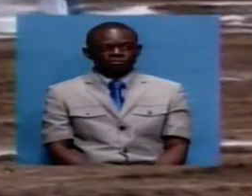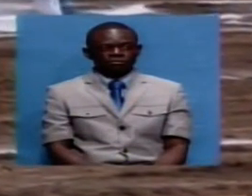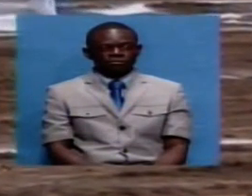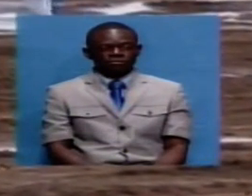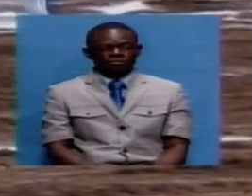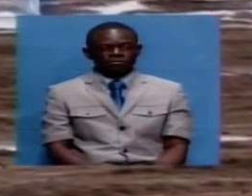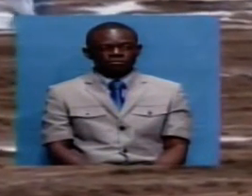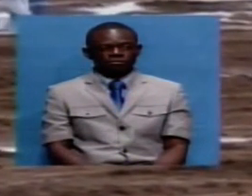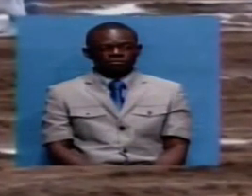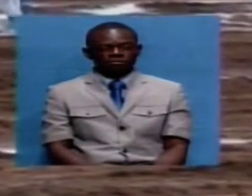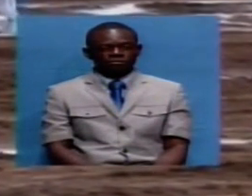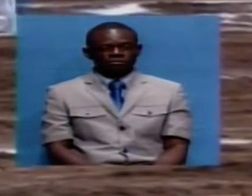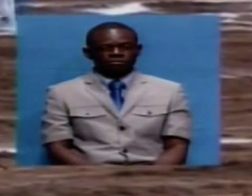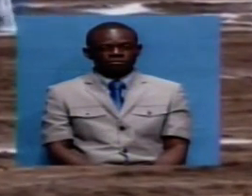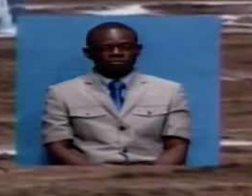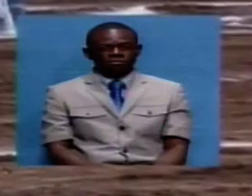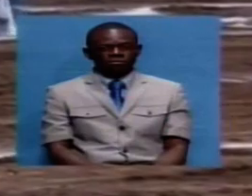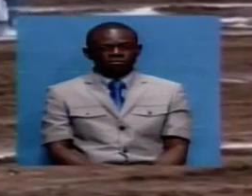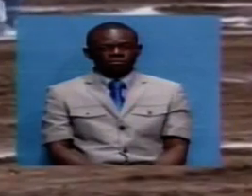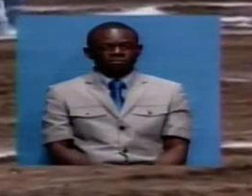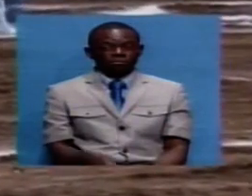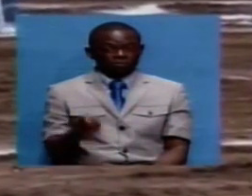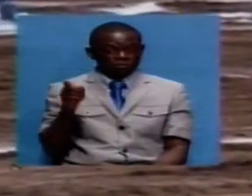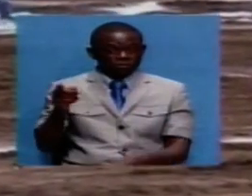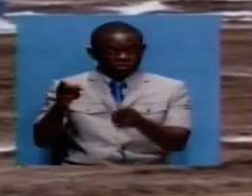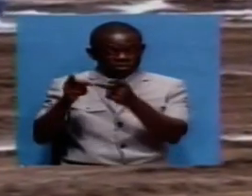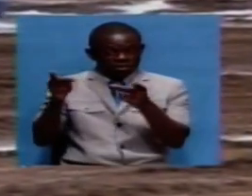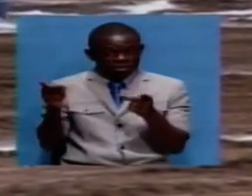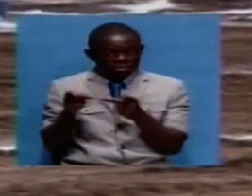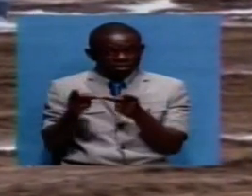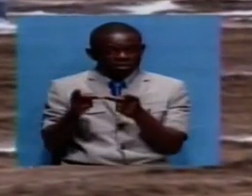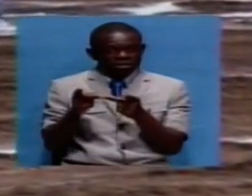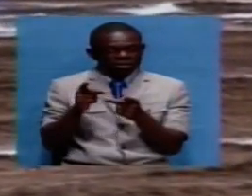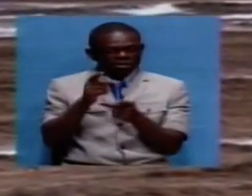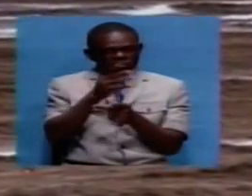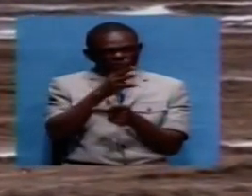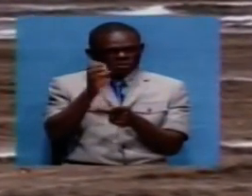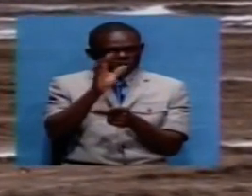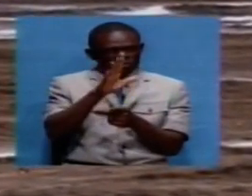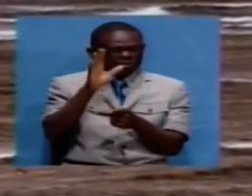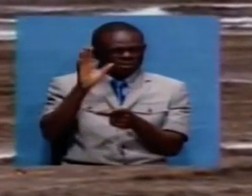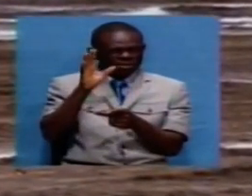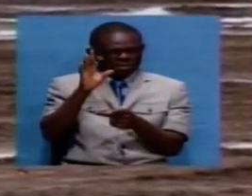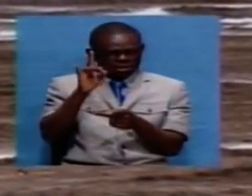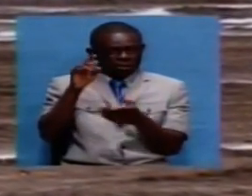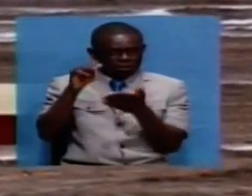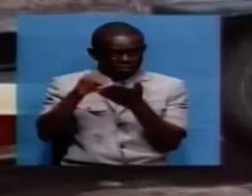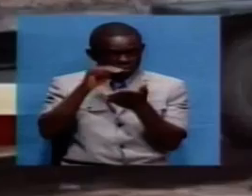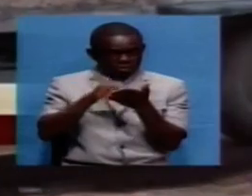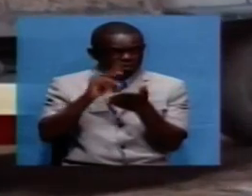These are final touches being done at the site where the $528 million United States dollar cement plant will be constructed in